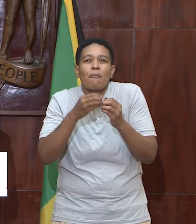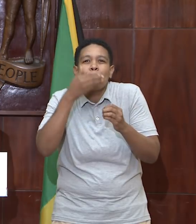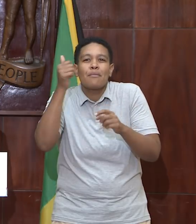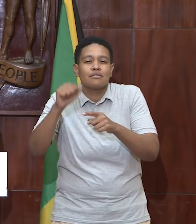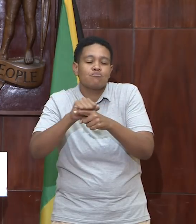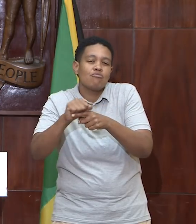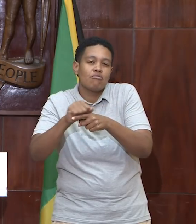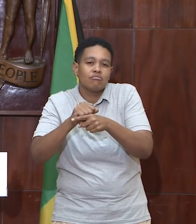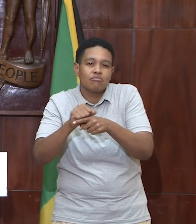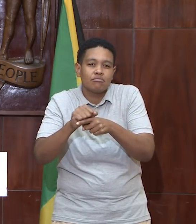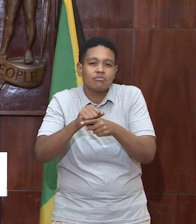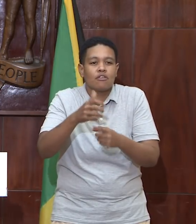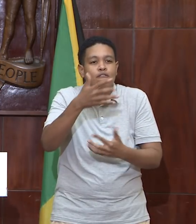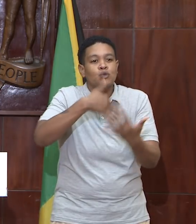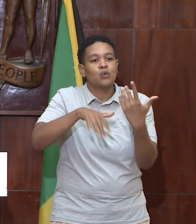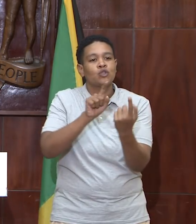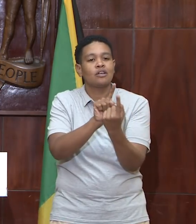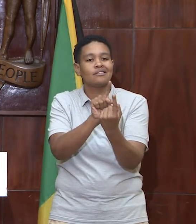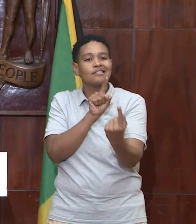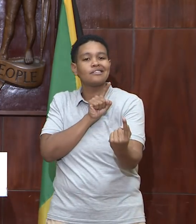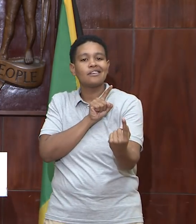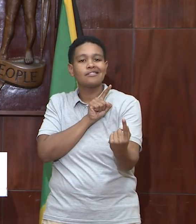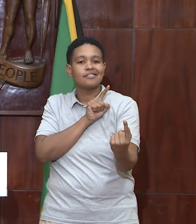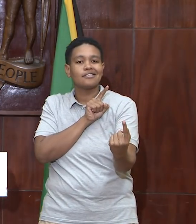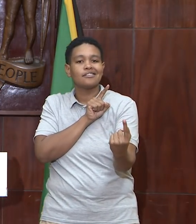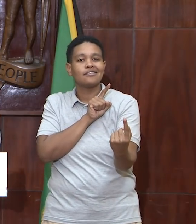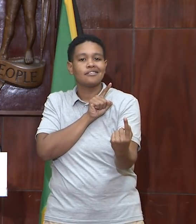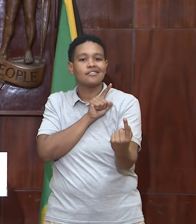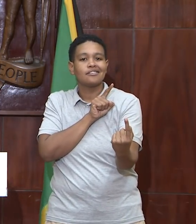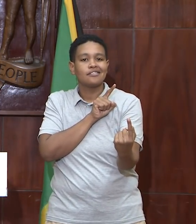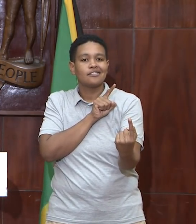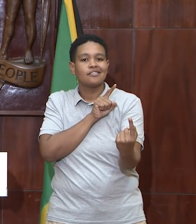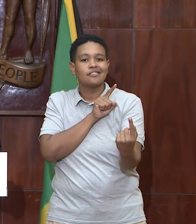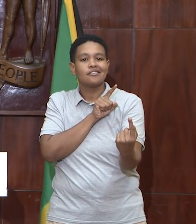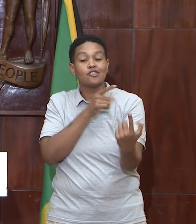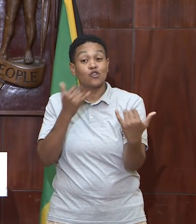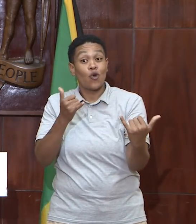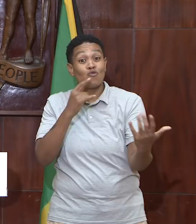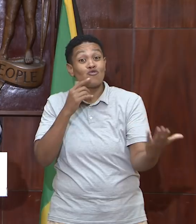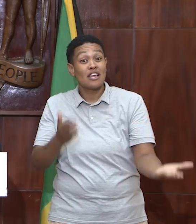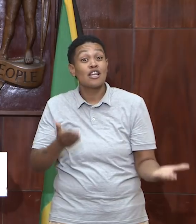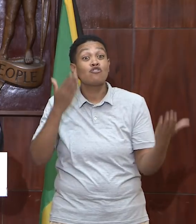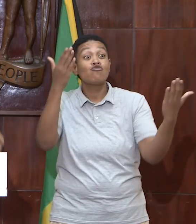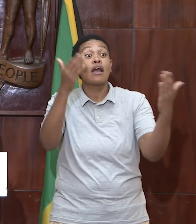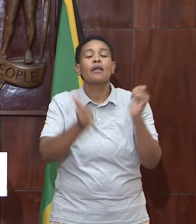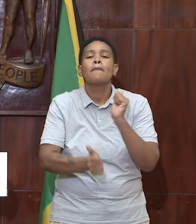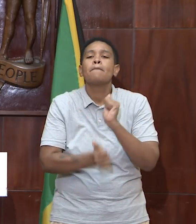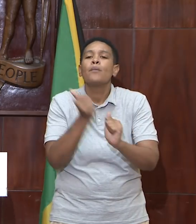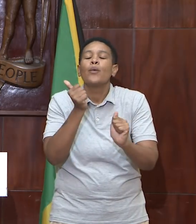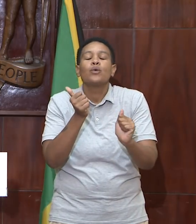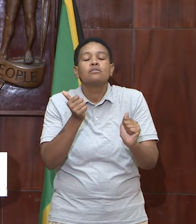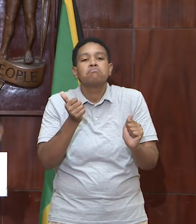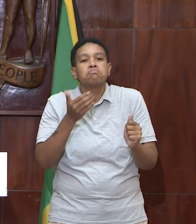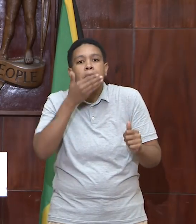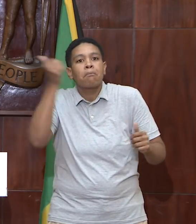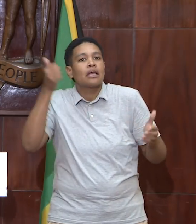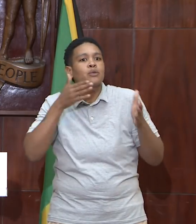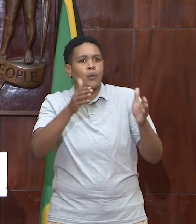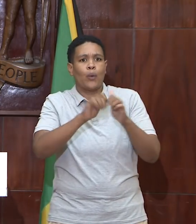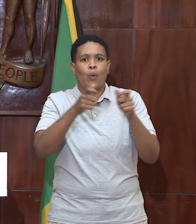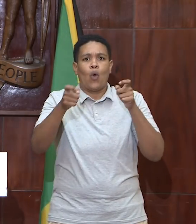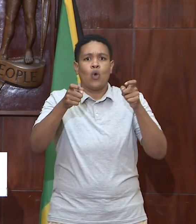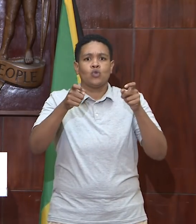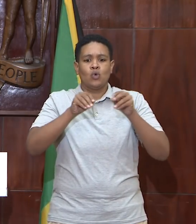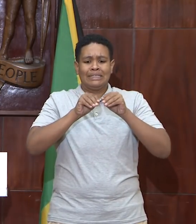practice of social distancing, which is what is now being recommended as the most effective way of controlling